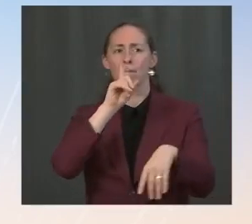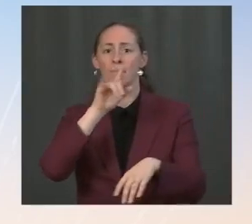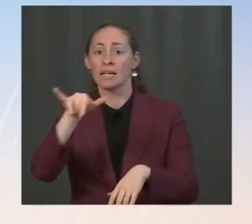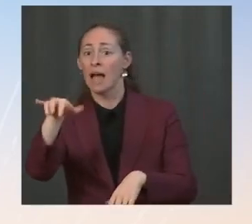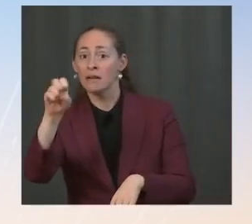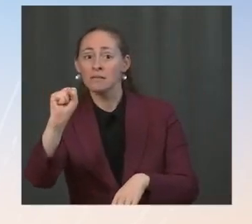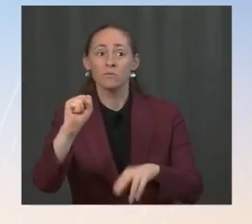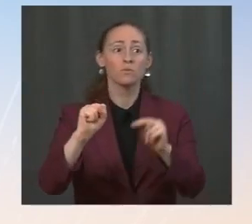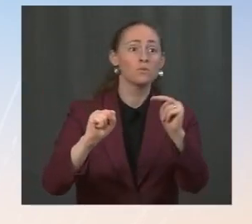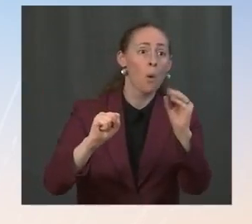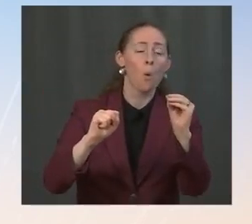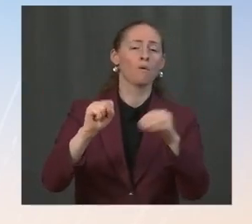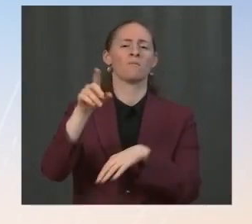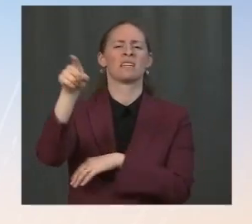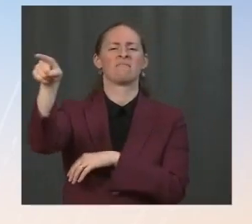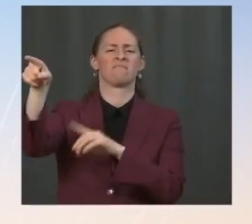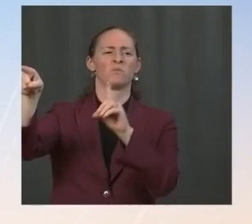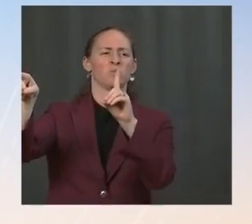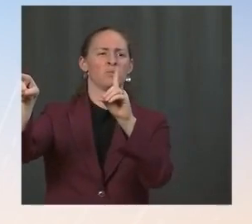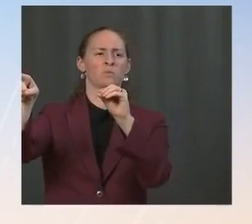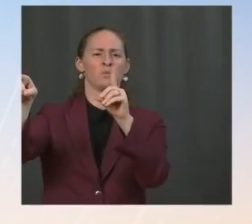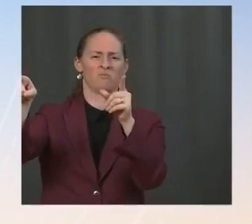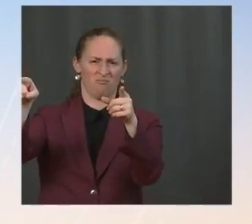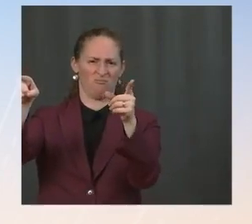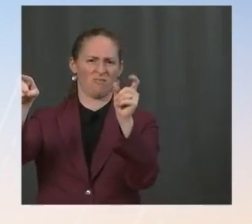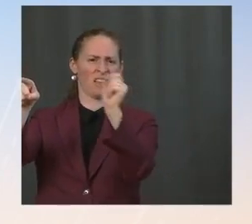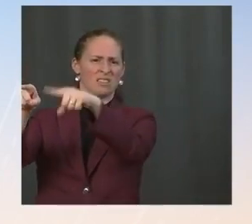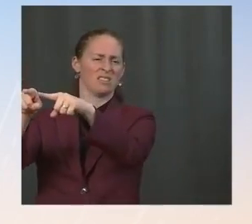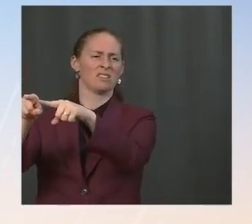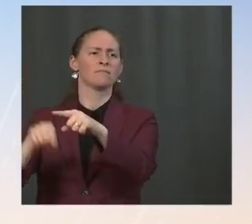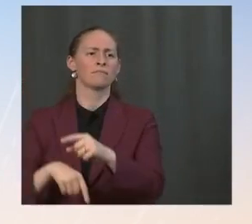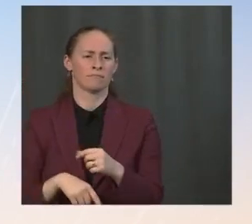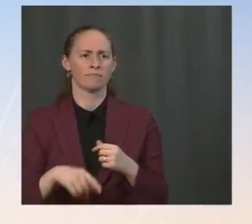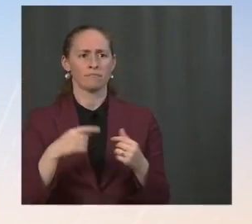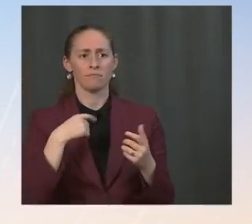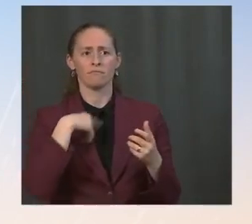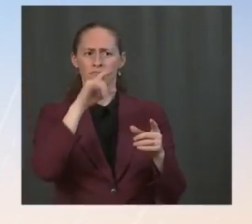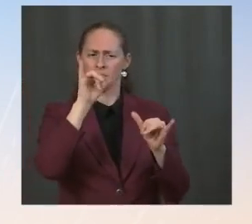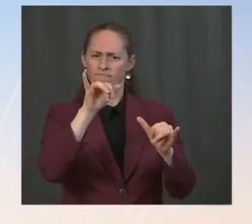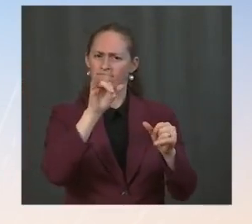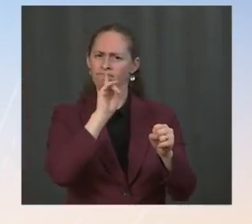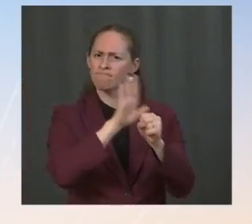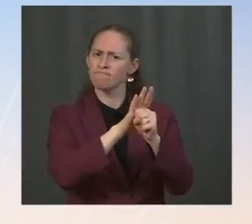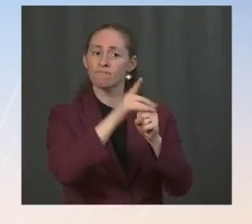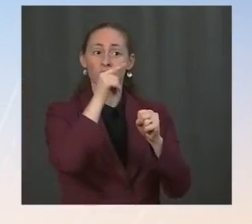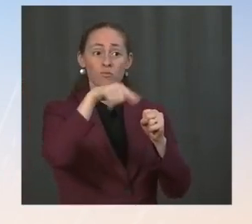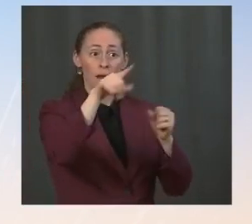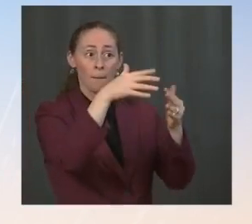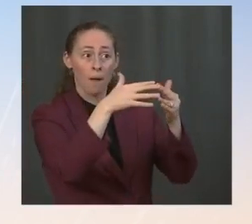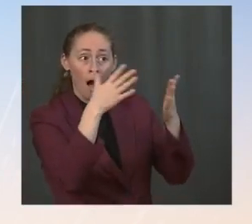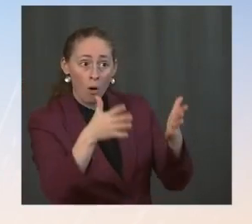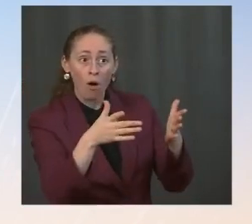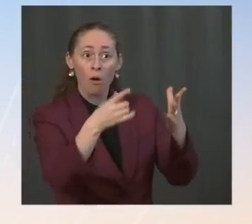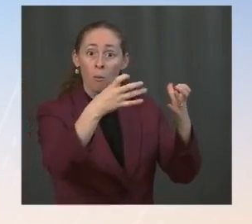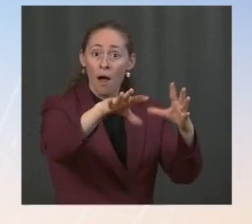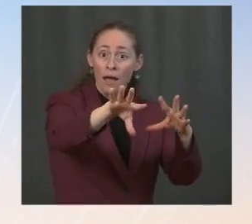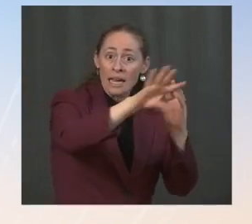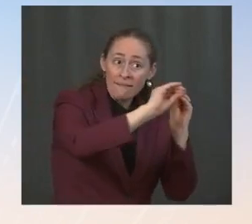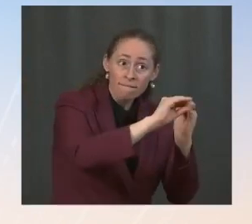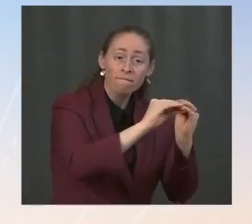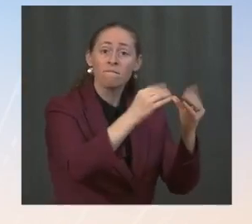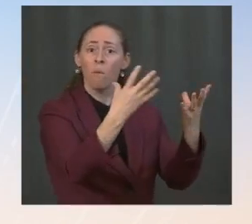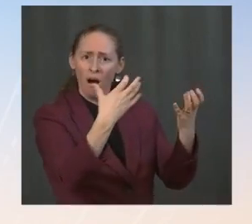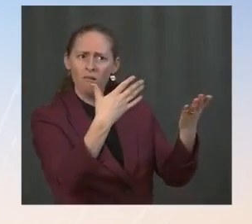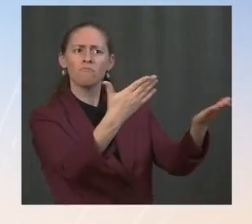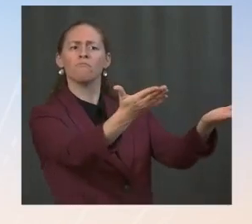of Defense. What I will tell you is that we are committed to getting American citizens home and out of Afghanistan should they want to leave. And